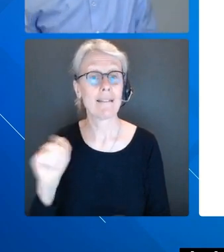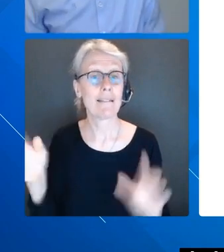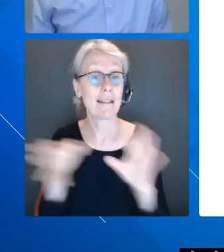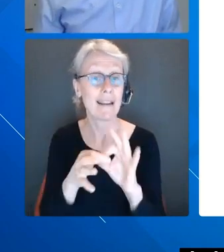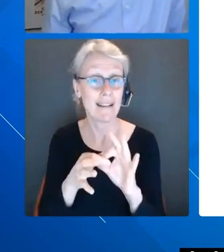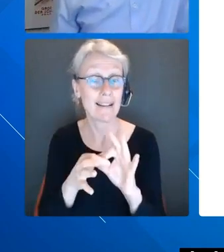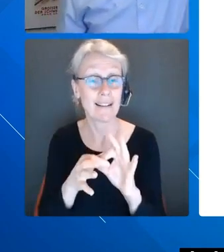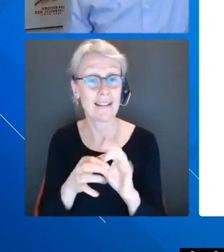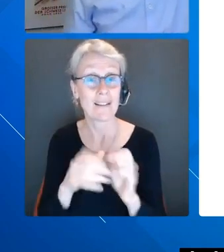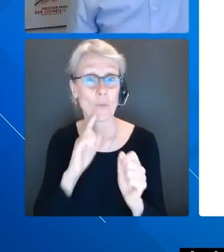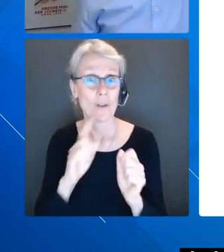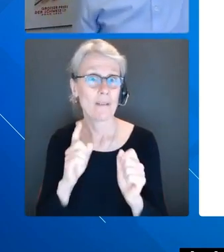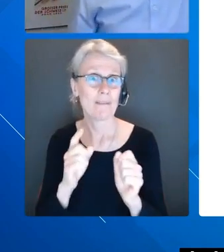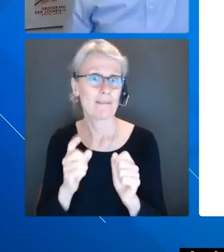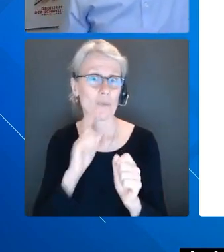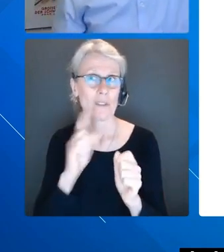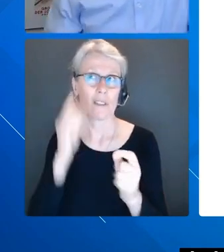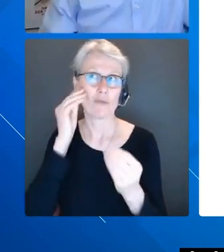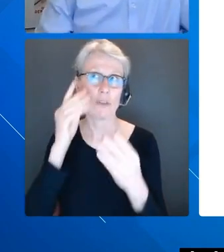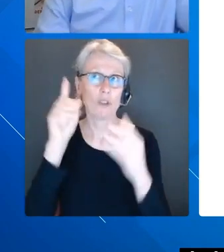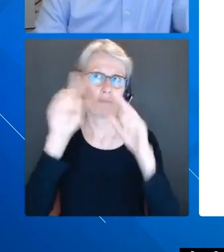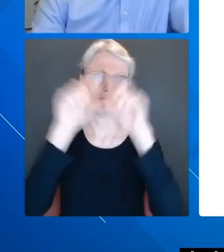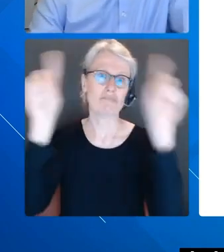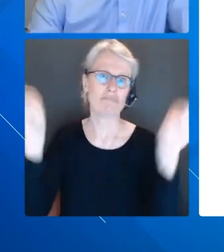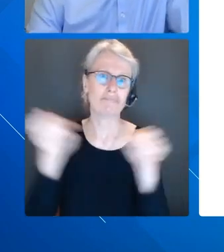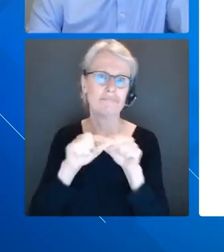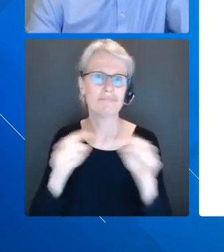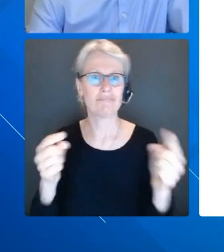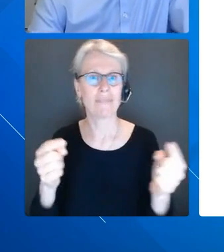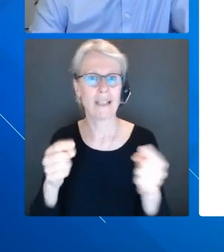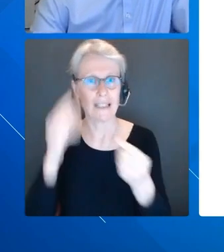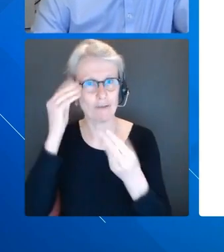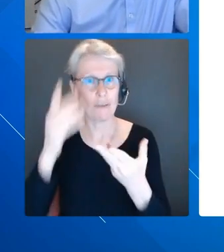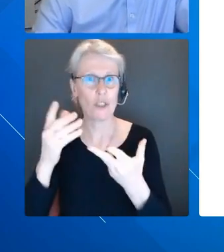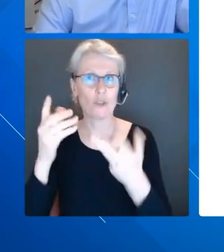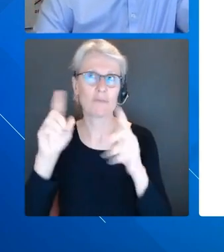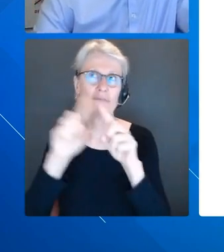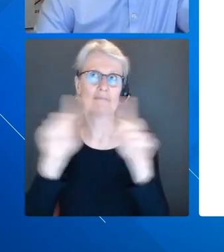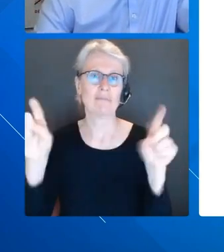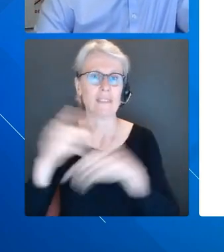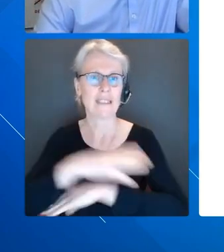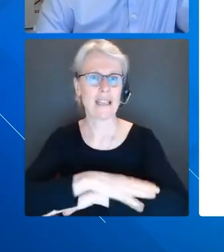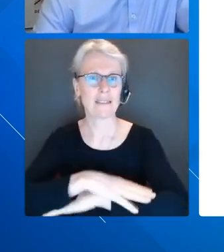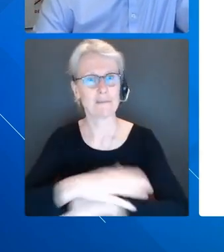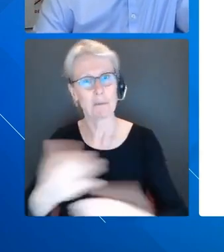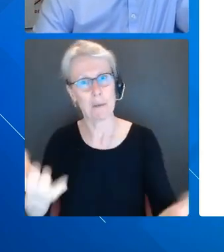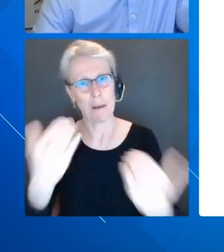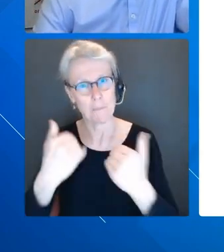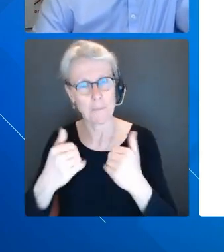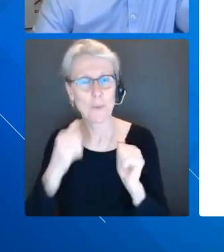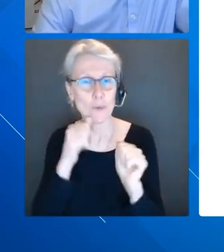registration desk and everything. So come by and play. Hope you enjoy it.